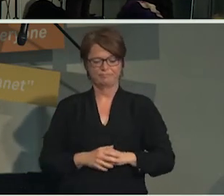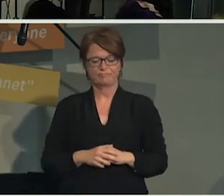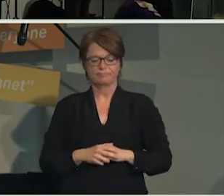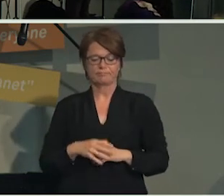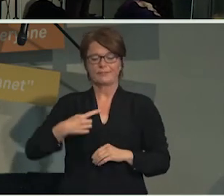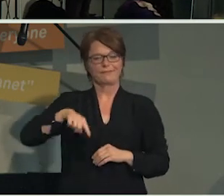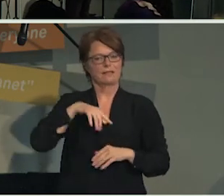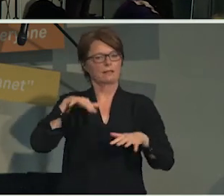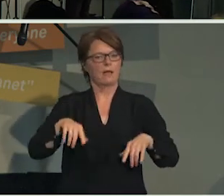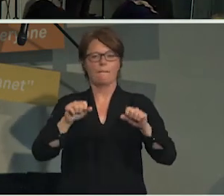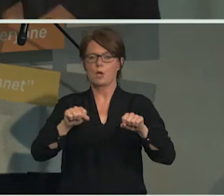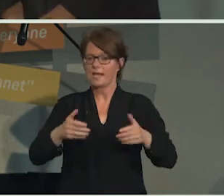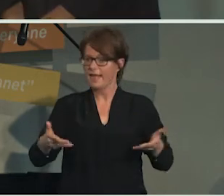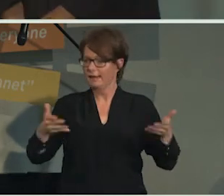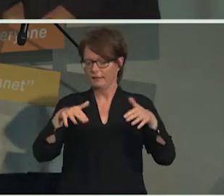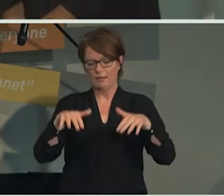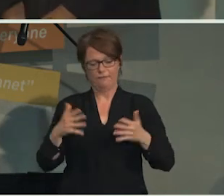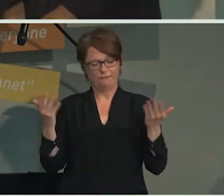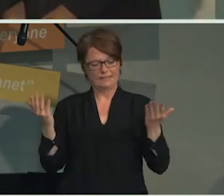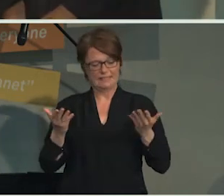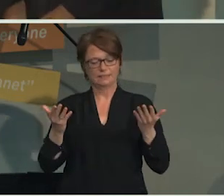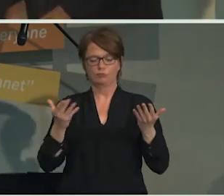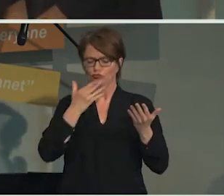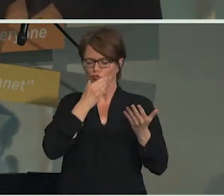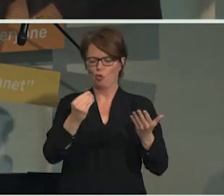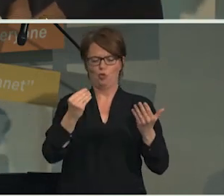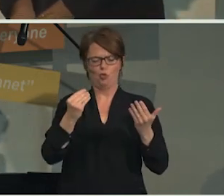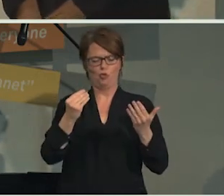of outstanding feminists.